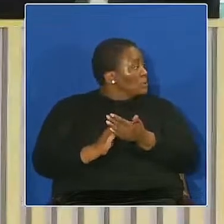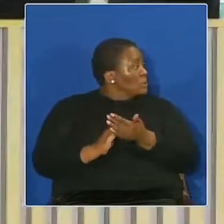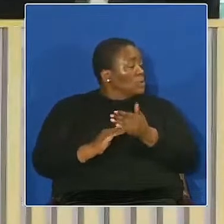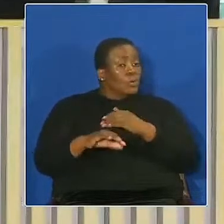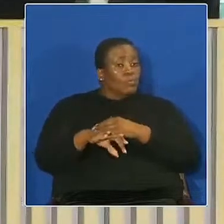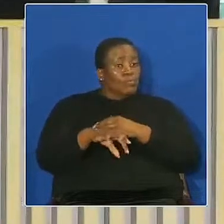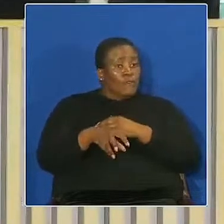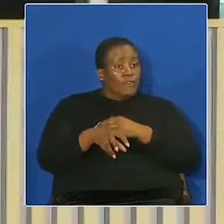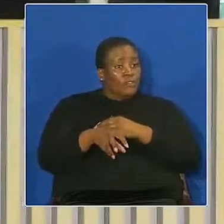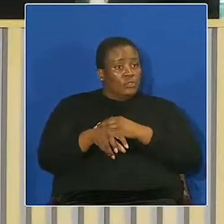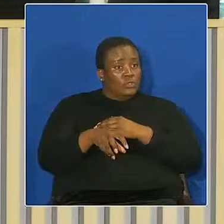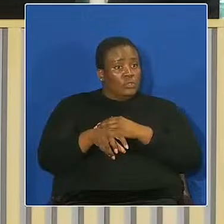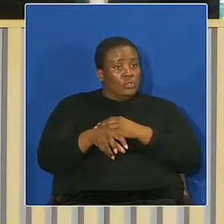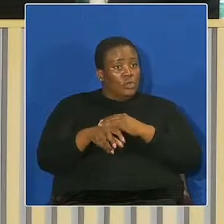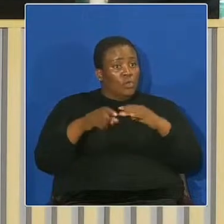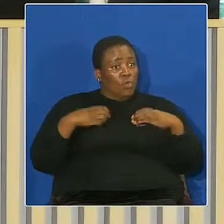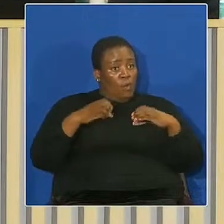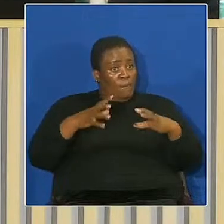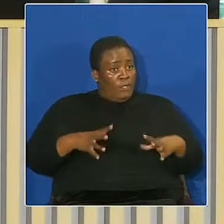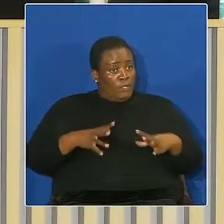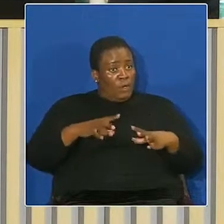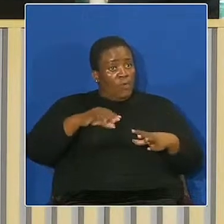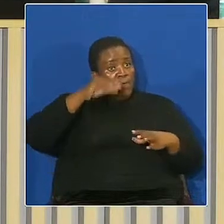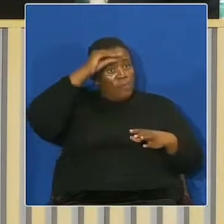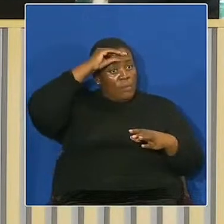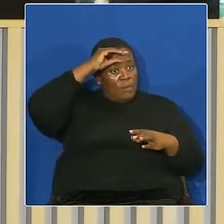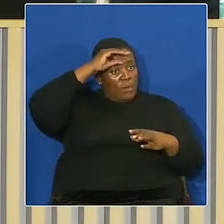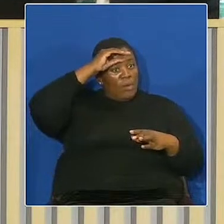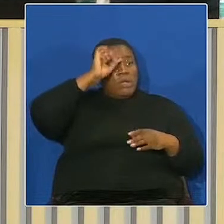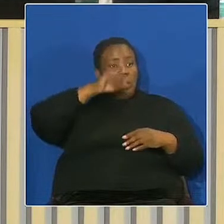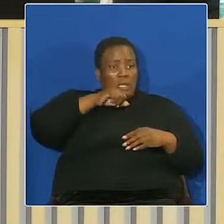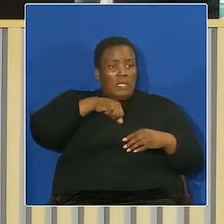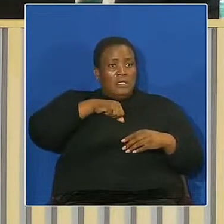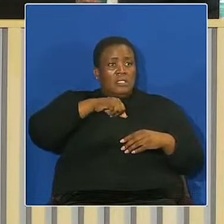Commissioner of SAPS. Provincial Commissioner of the SAPS.